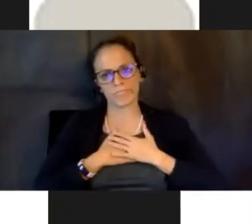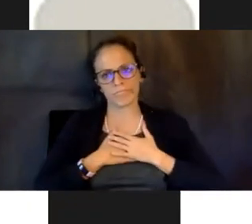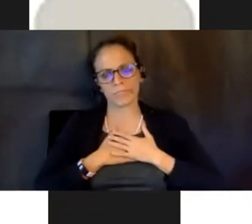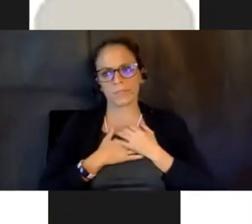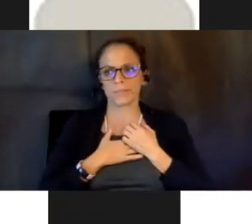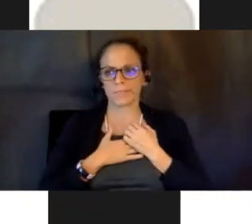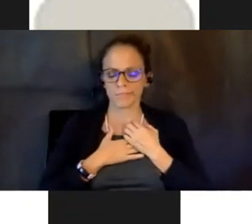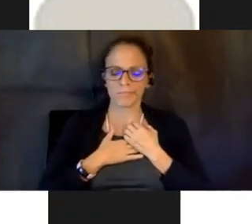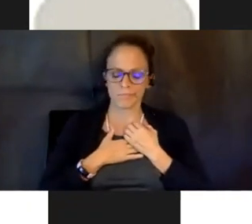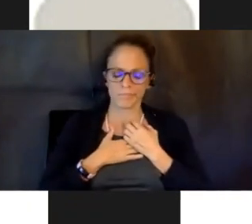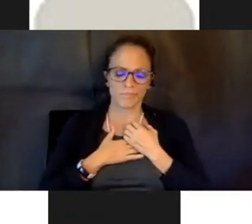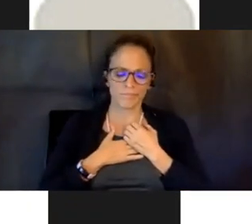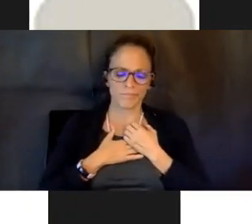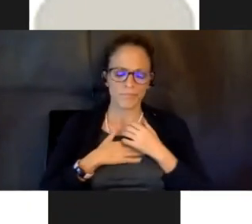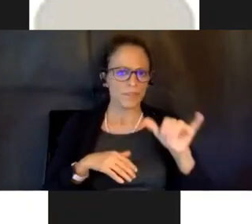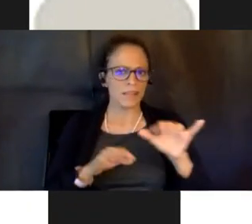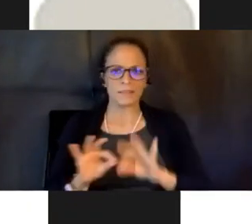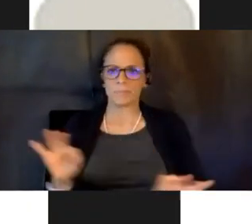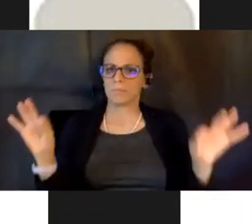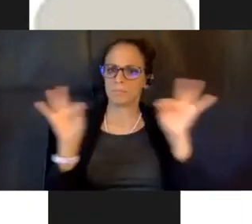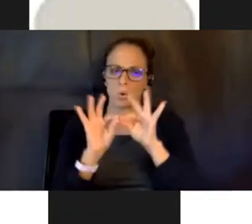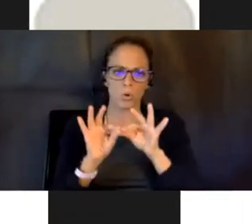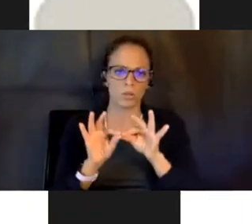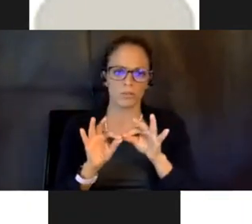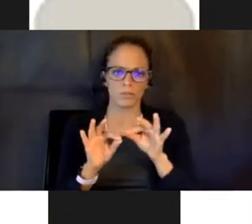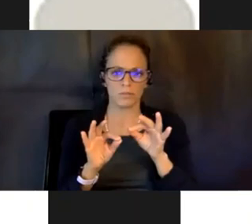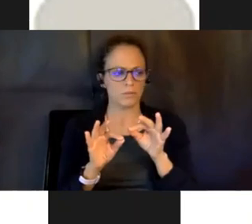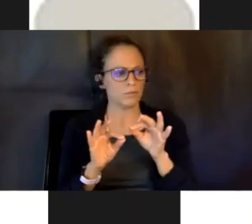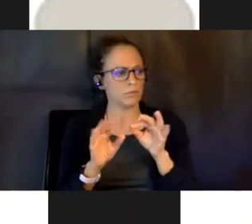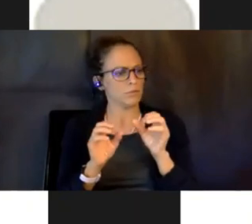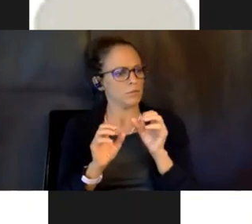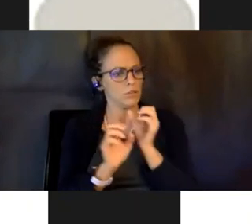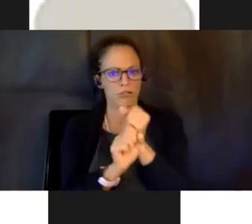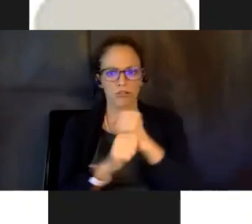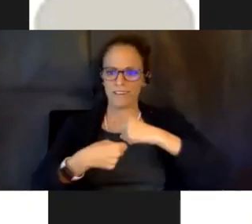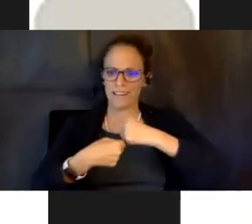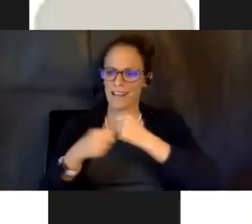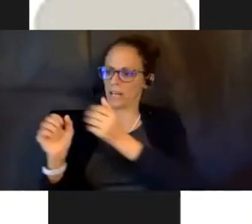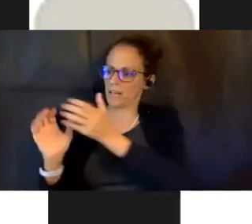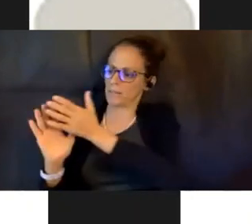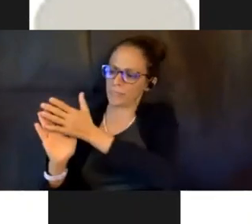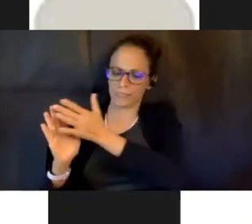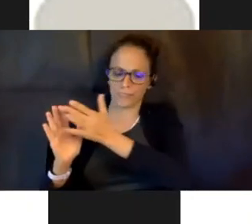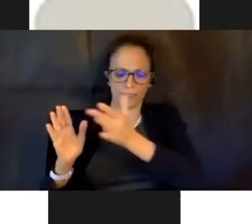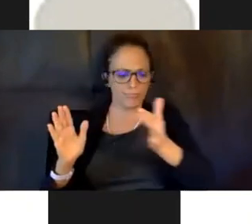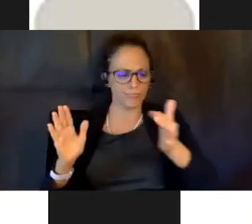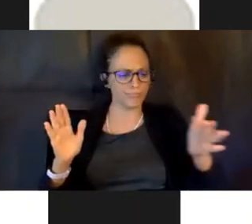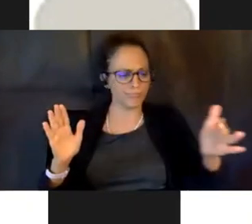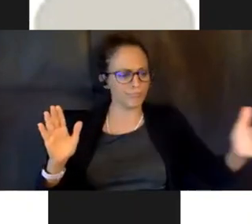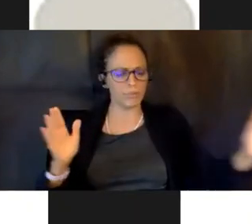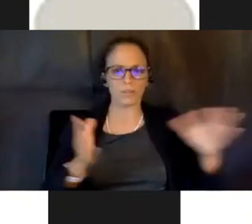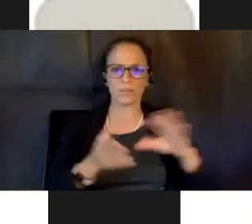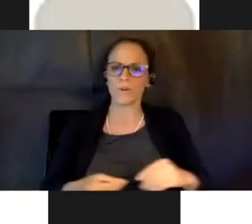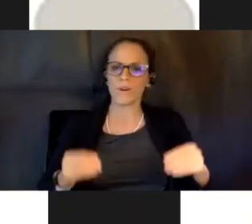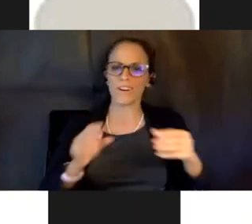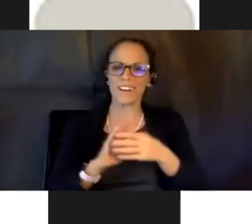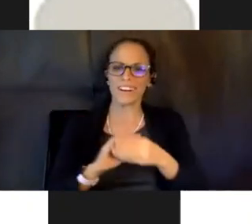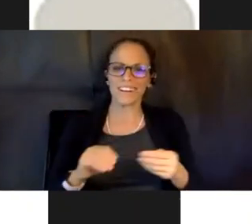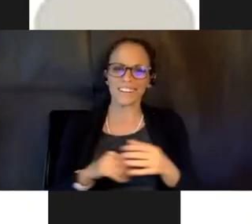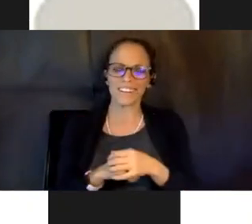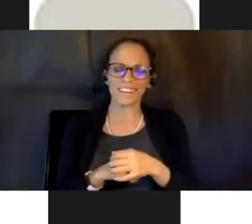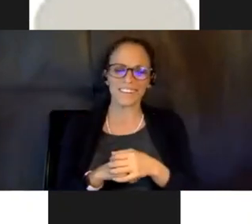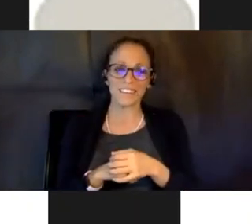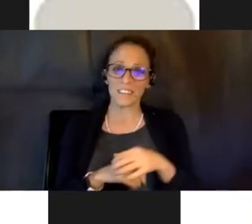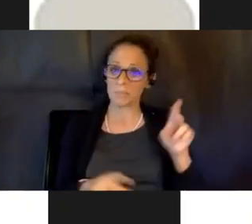very particular way and we help to create a narrative. And so people are really, there's something about this moment that people seem to be